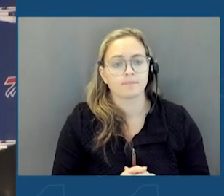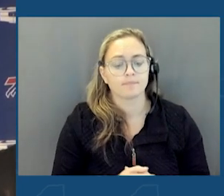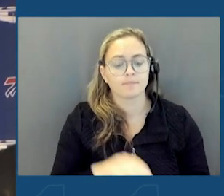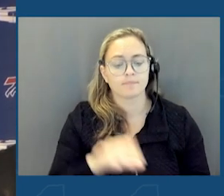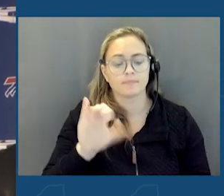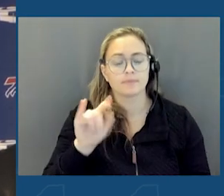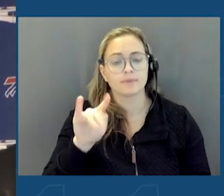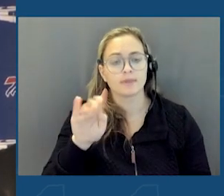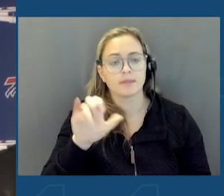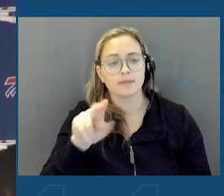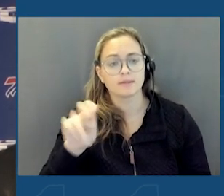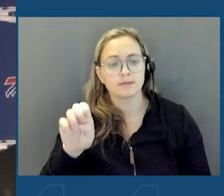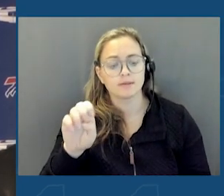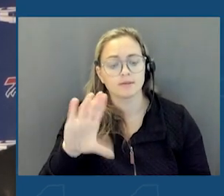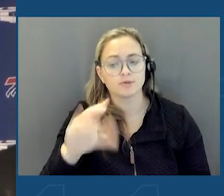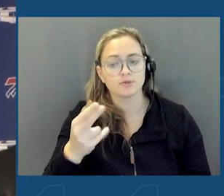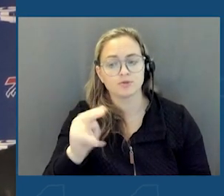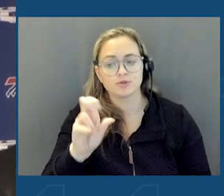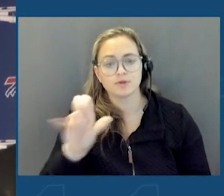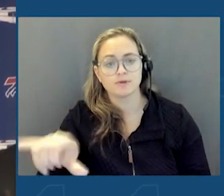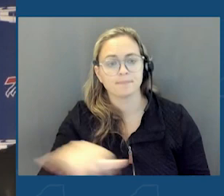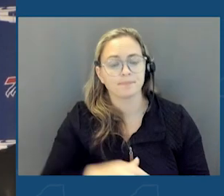Celestine Cheney,